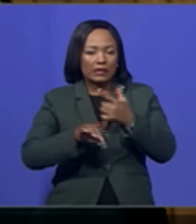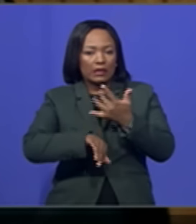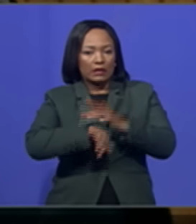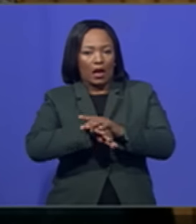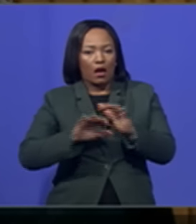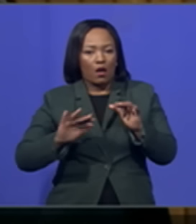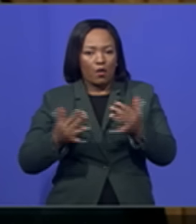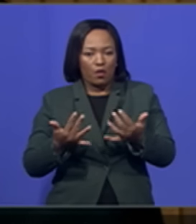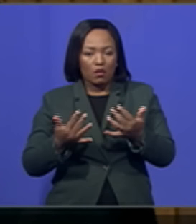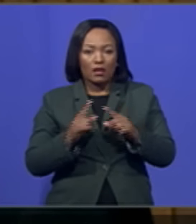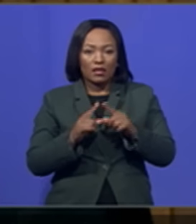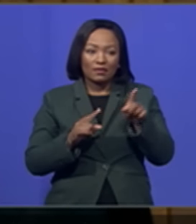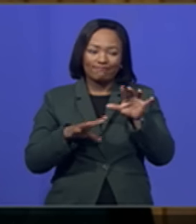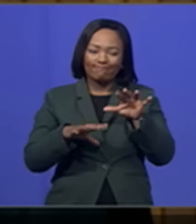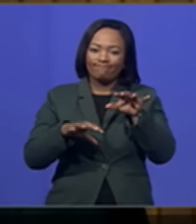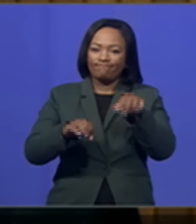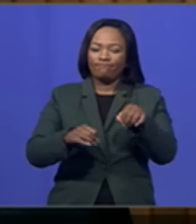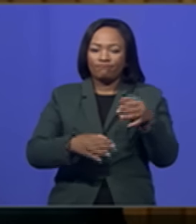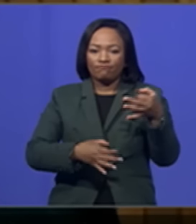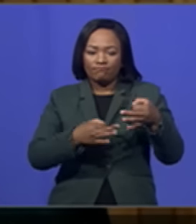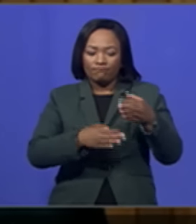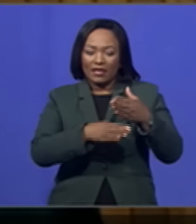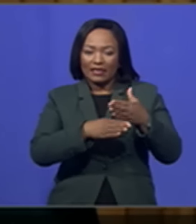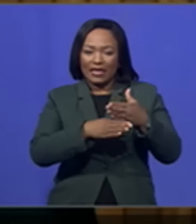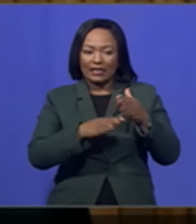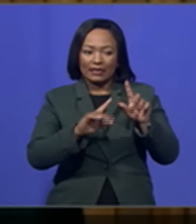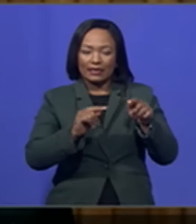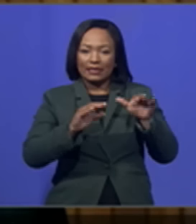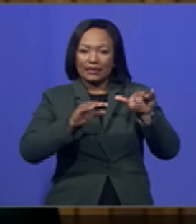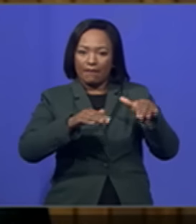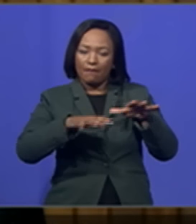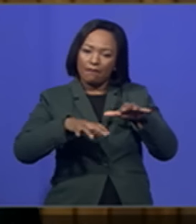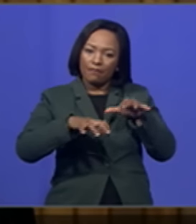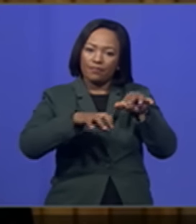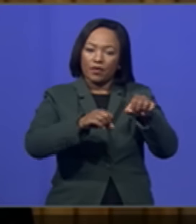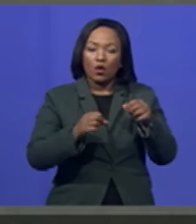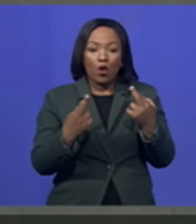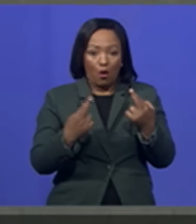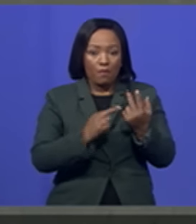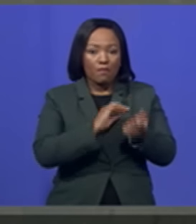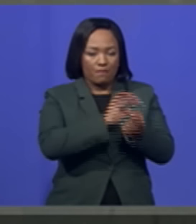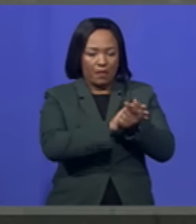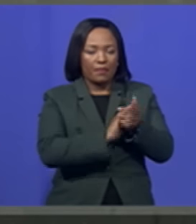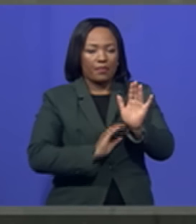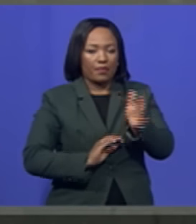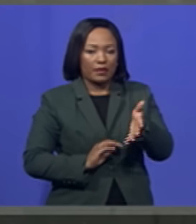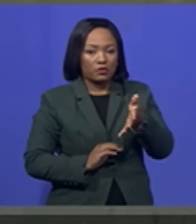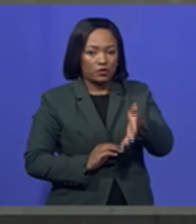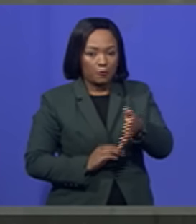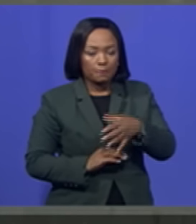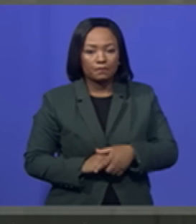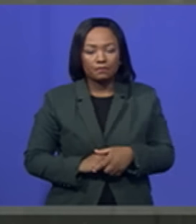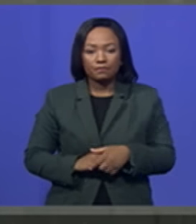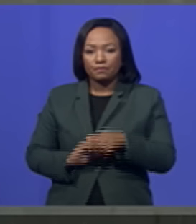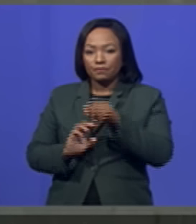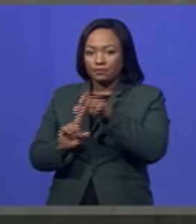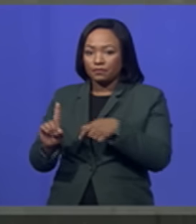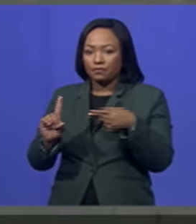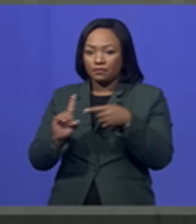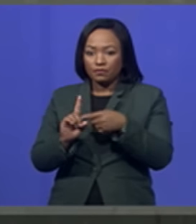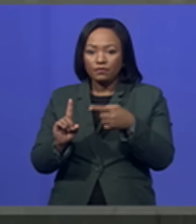will be taken over by the political task team. We hope that is going to be the case. Letsie o tlotlomaleditswe go tlisa ditirelo